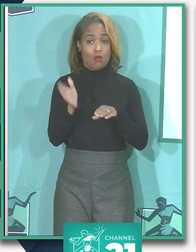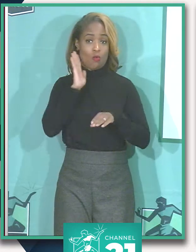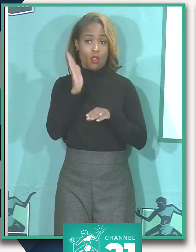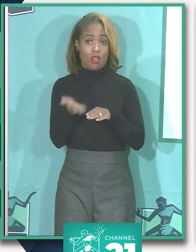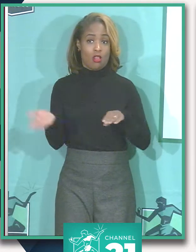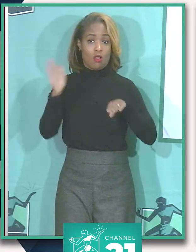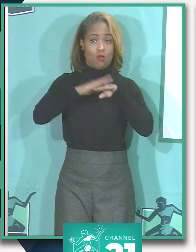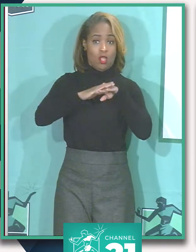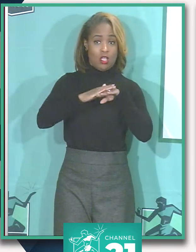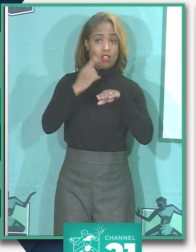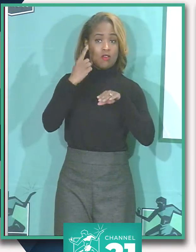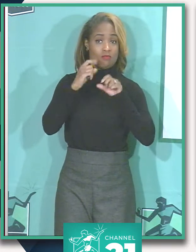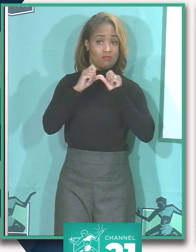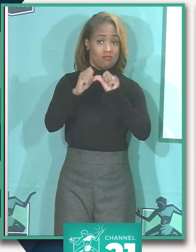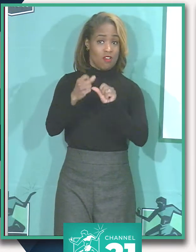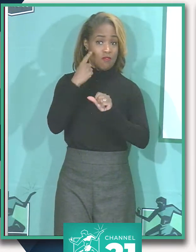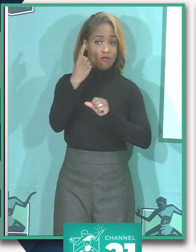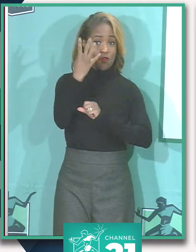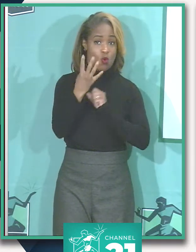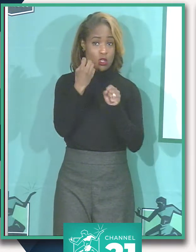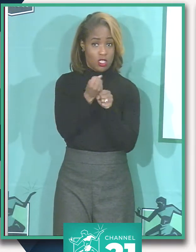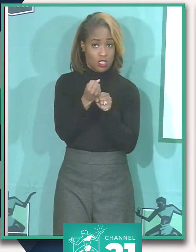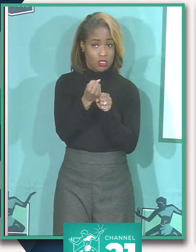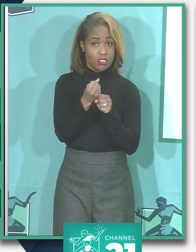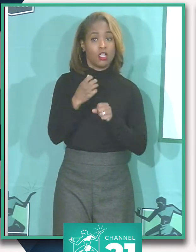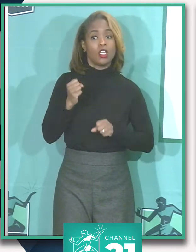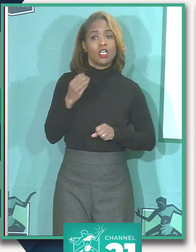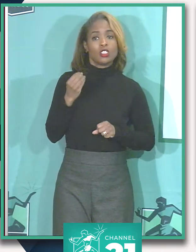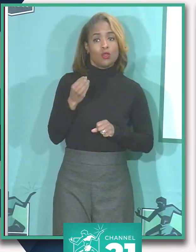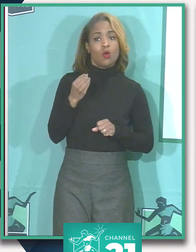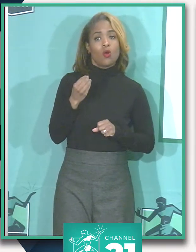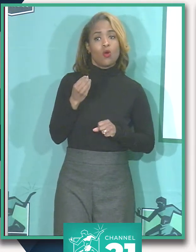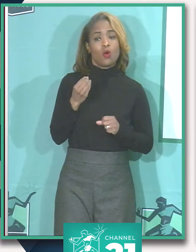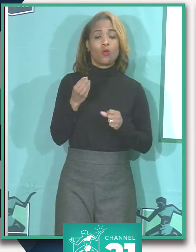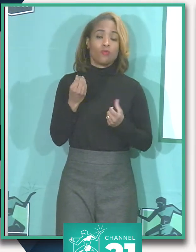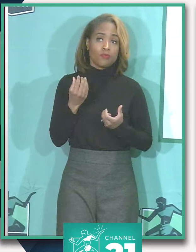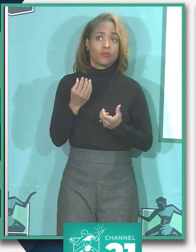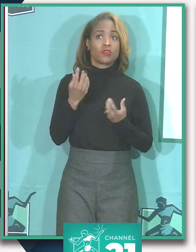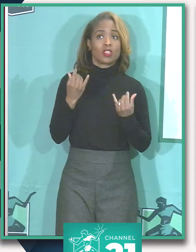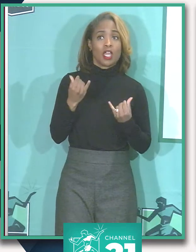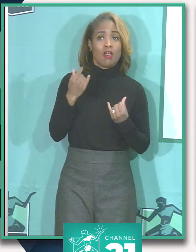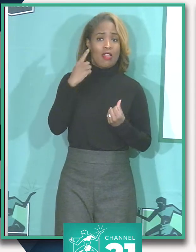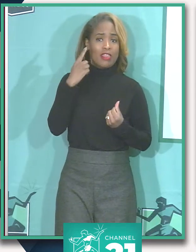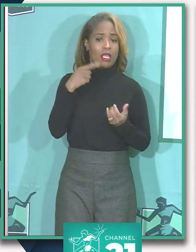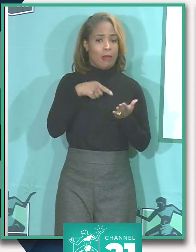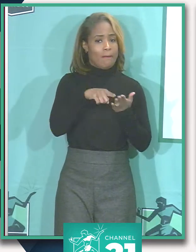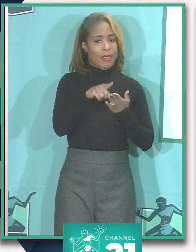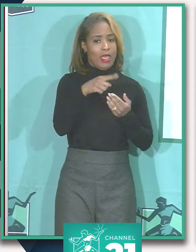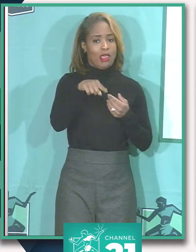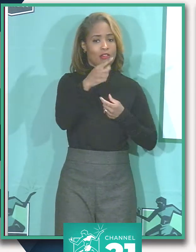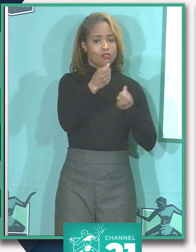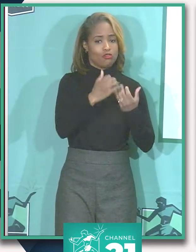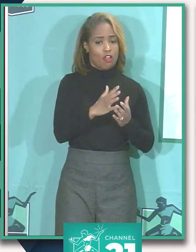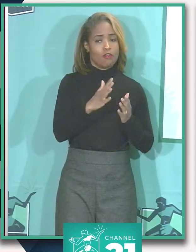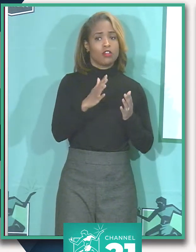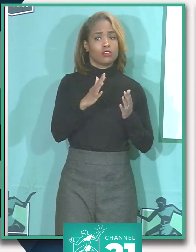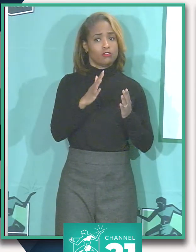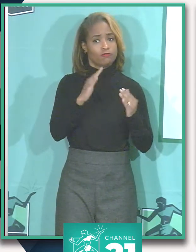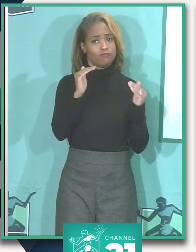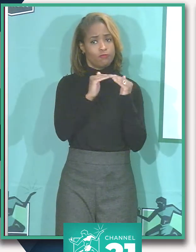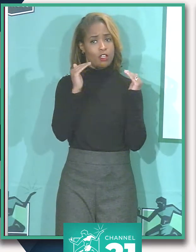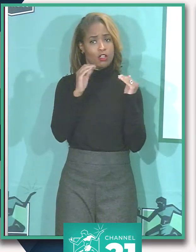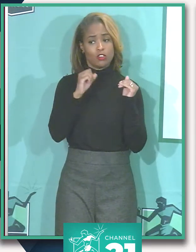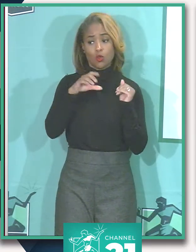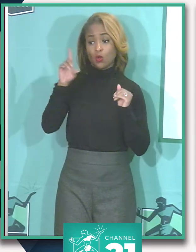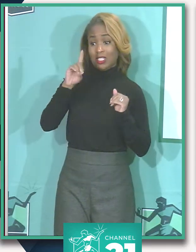so now we've got a situation where I think we're paying our operators fairly. We have had times where DDOT